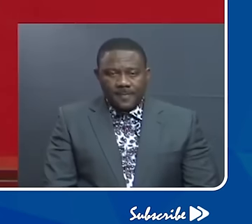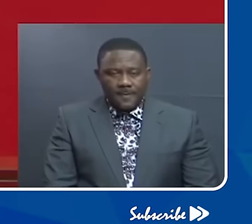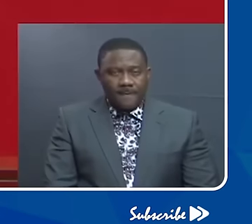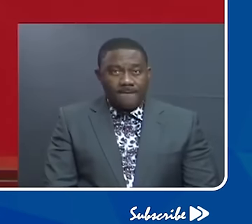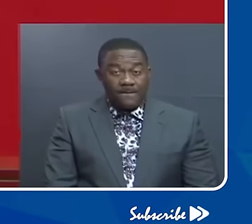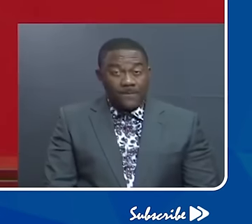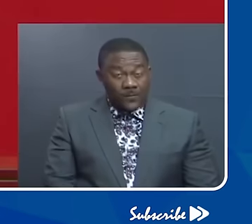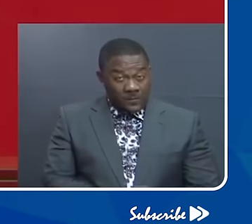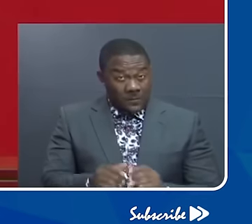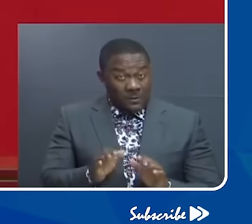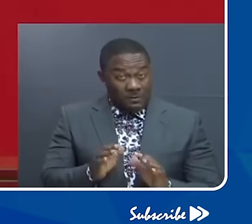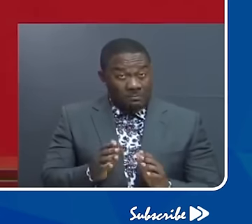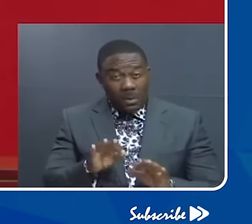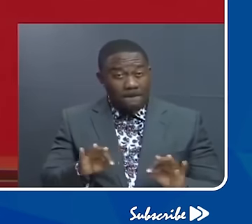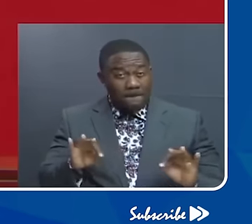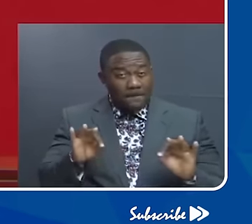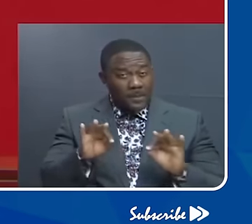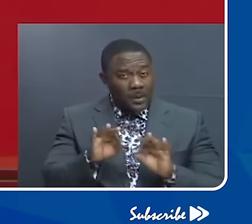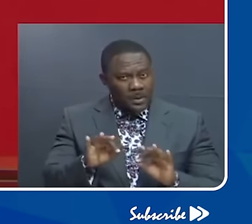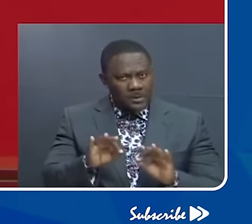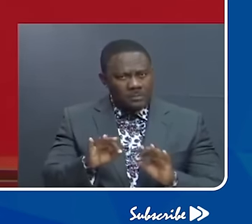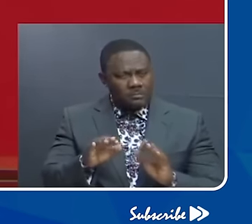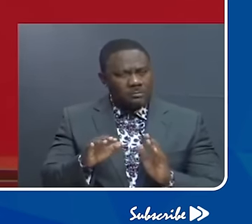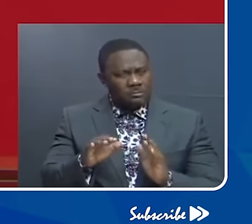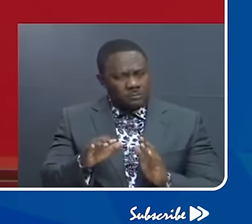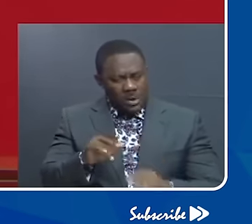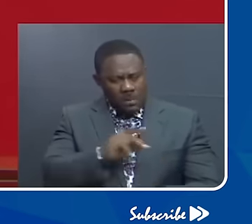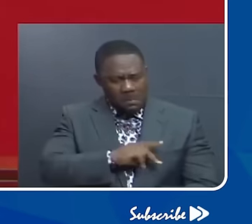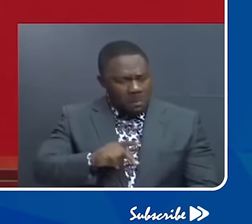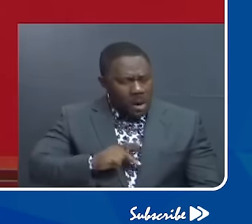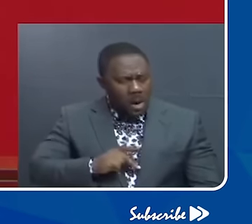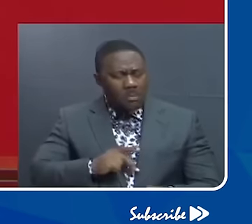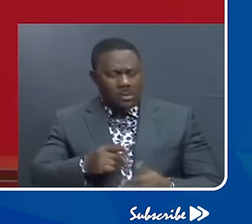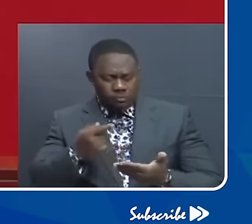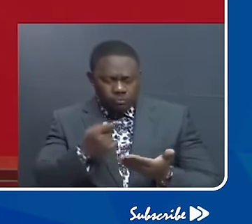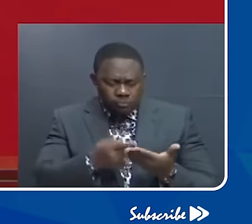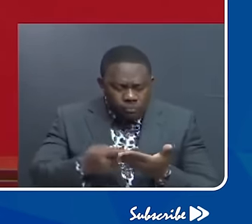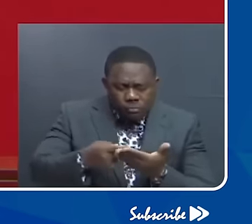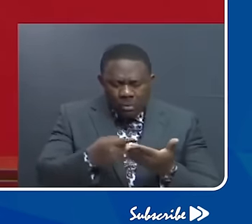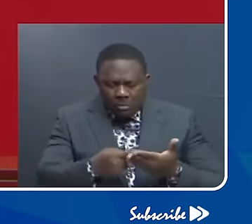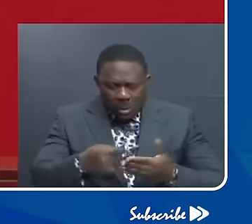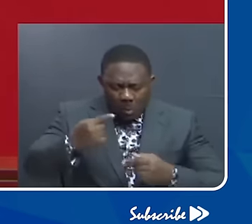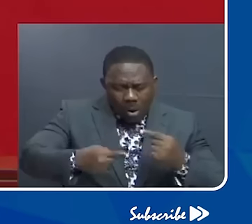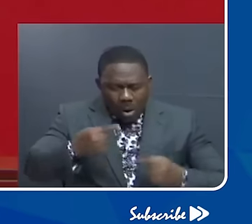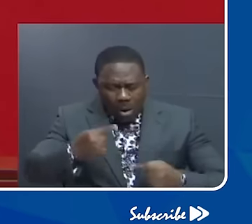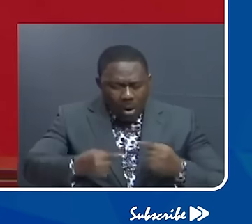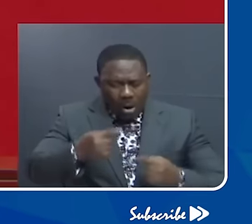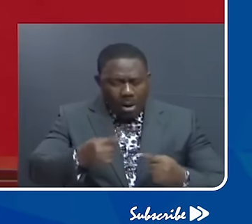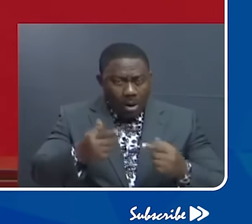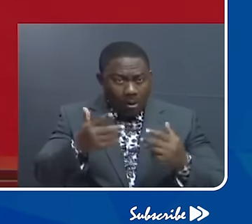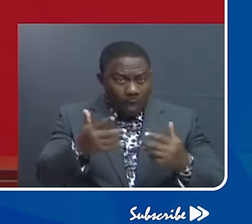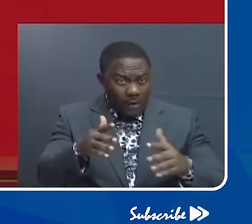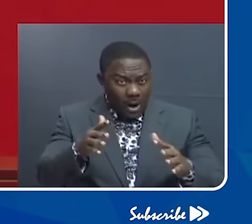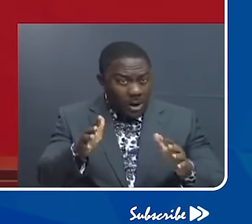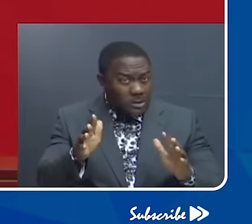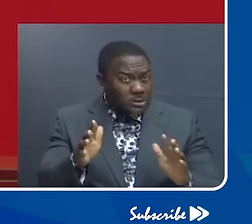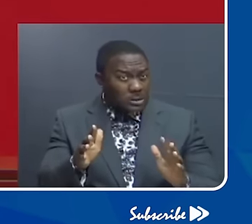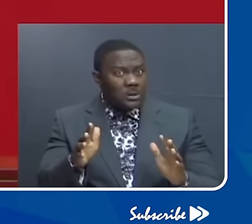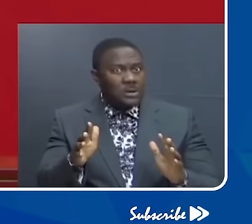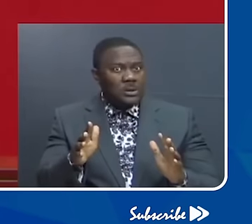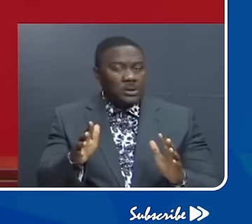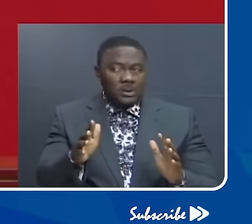important legislative work, the product of rigorous debate and consensus building within this House,